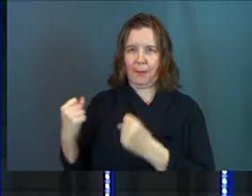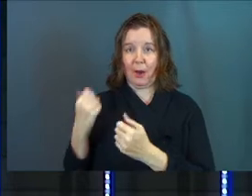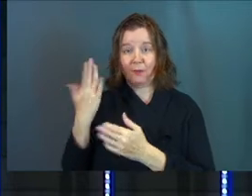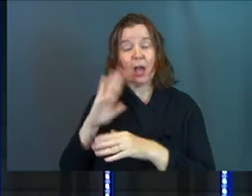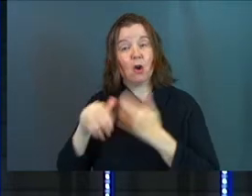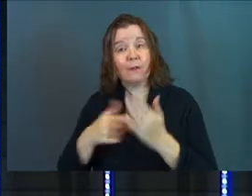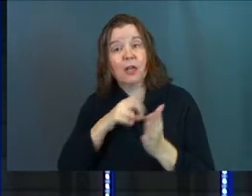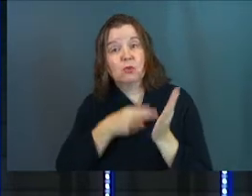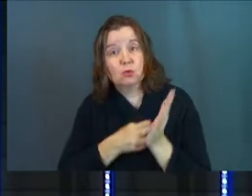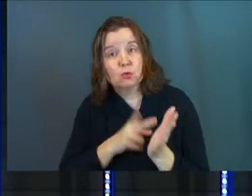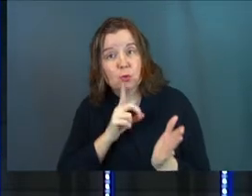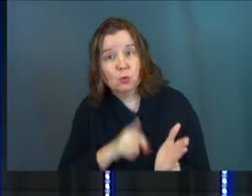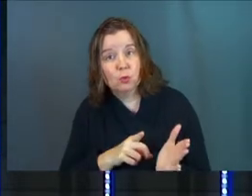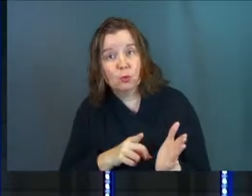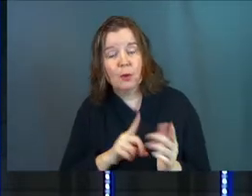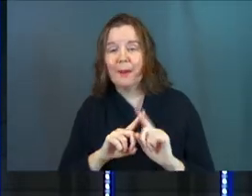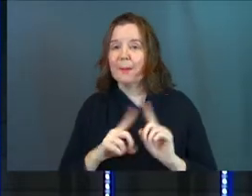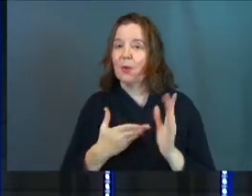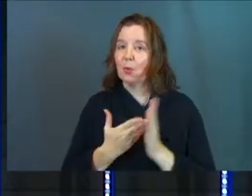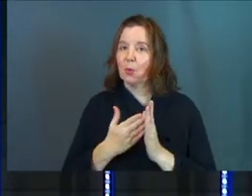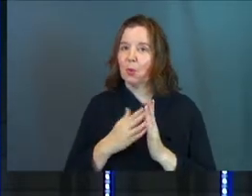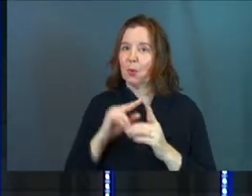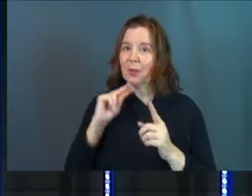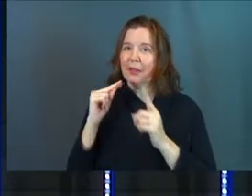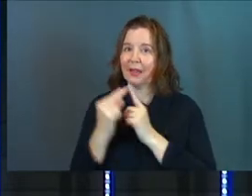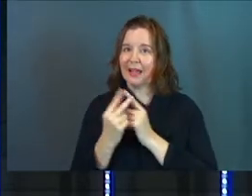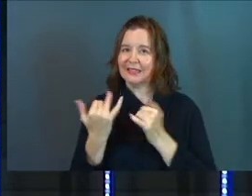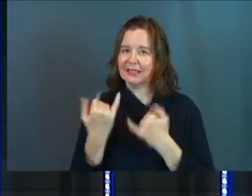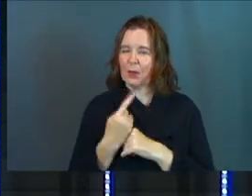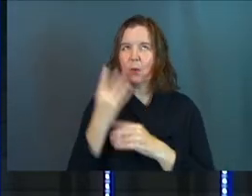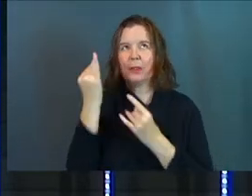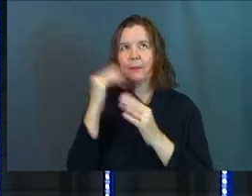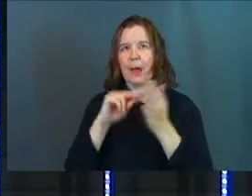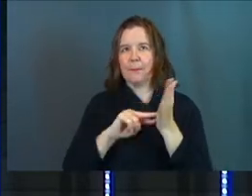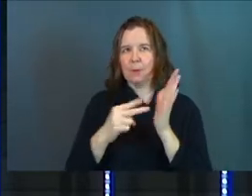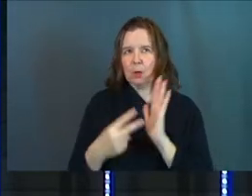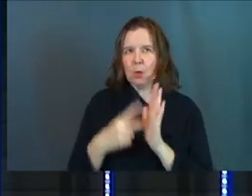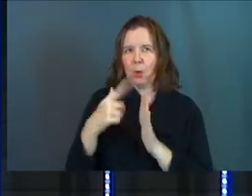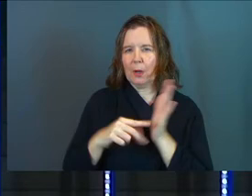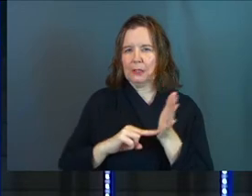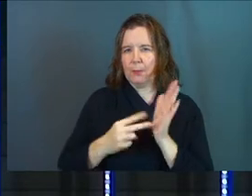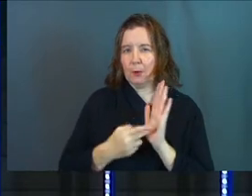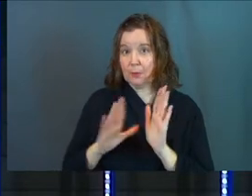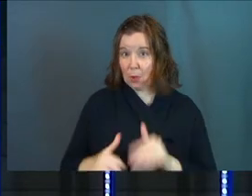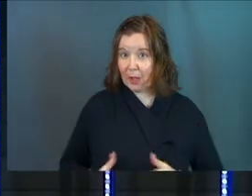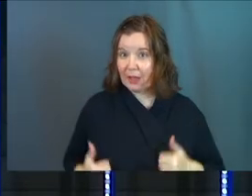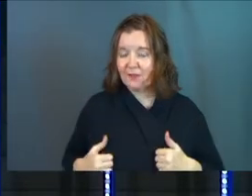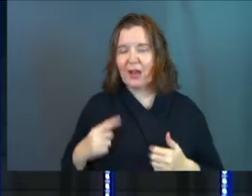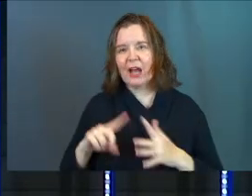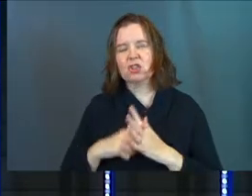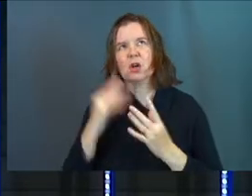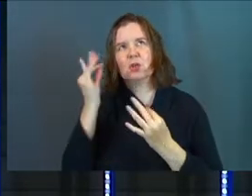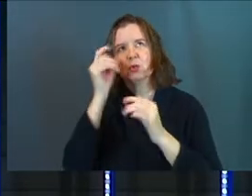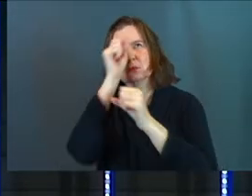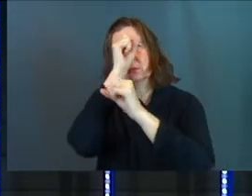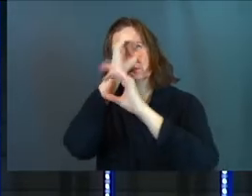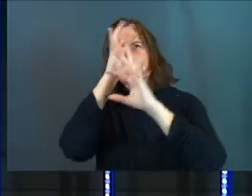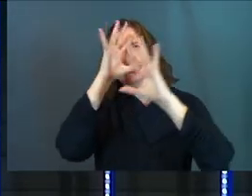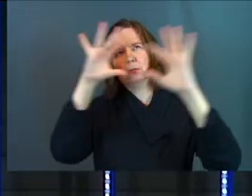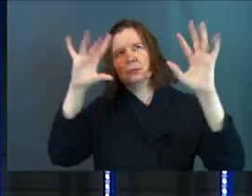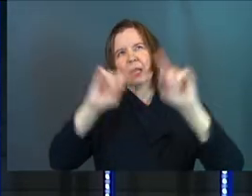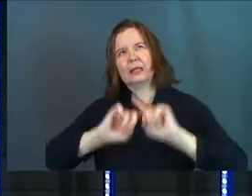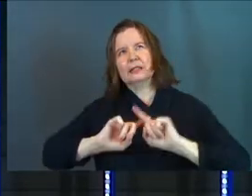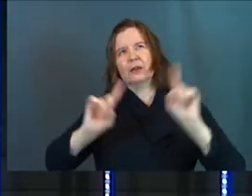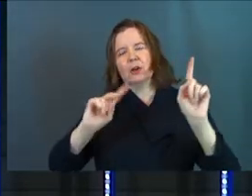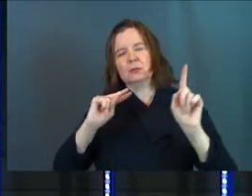all of that's true. But through the lens of today, we're like thinking about purpose and like, what's the purpose in your life? I started to see this just a